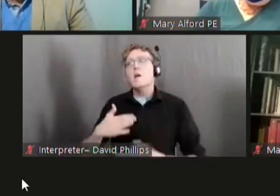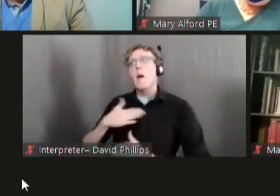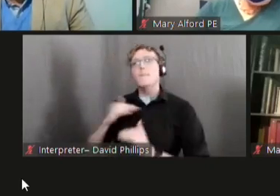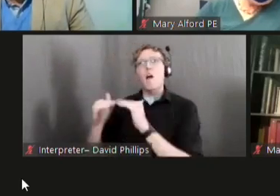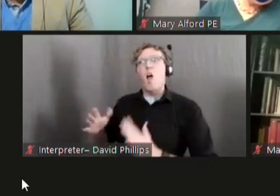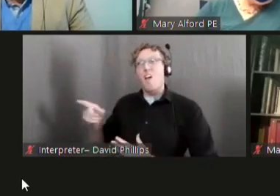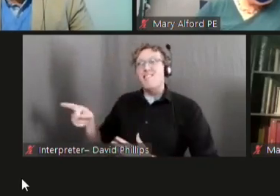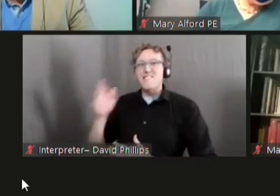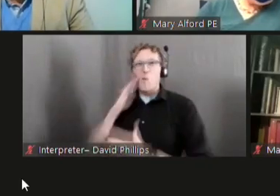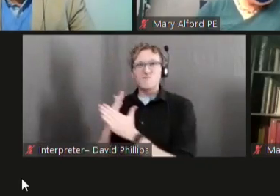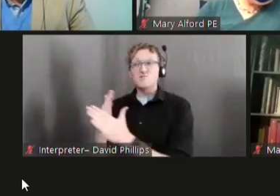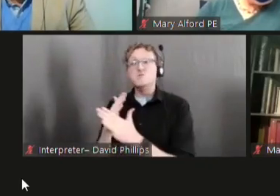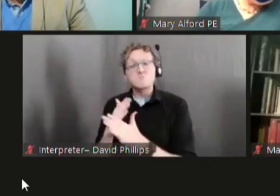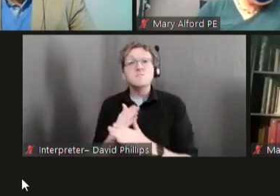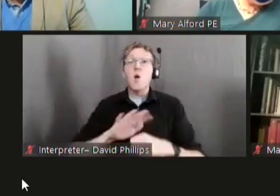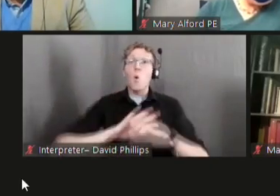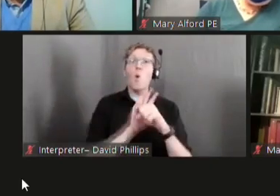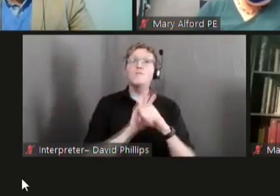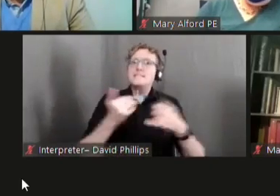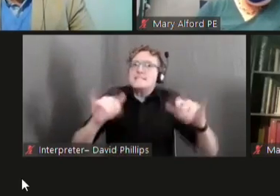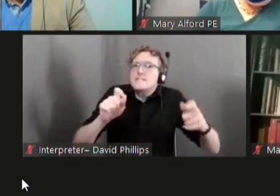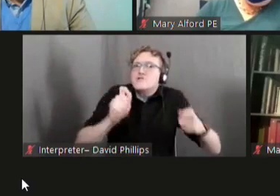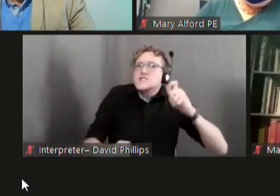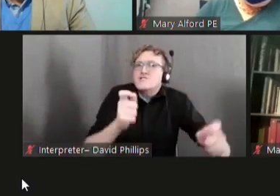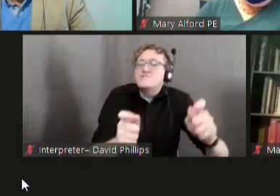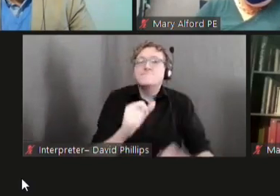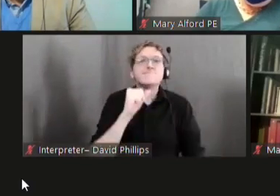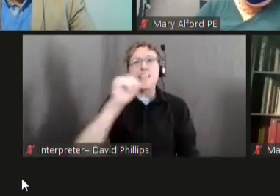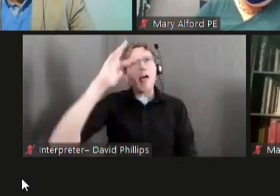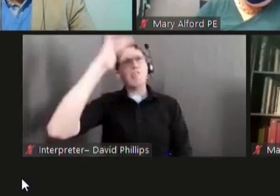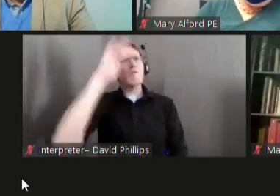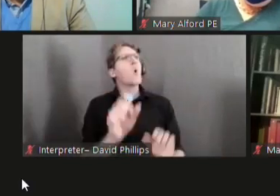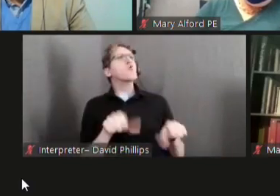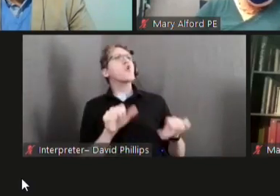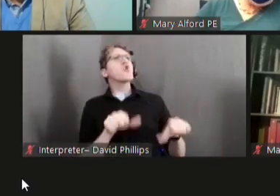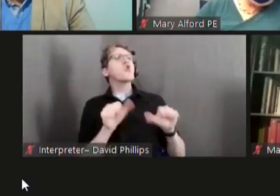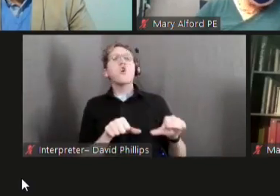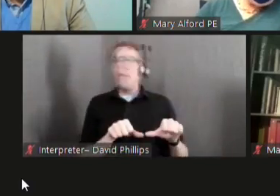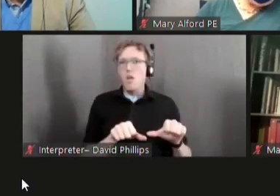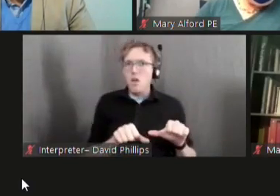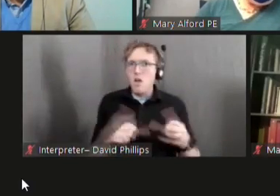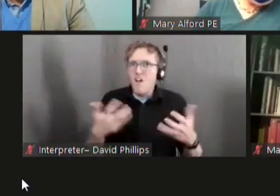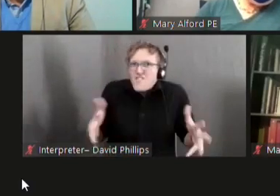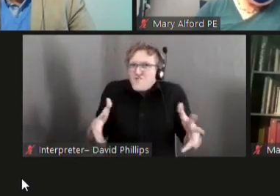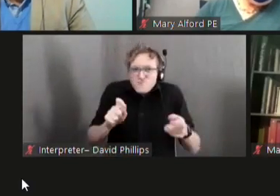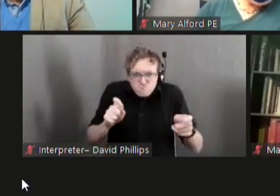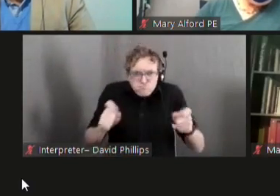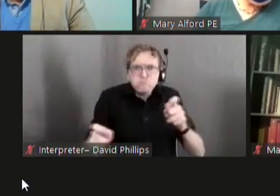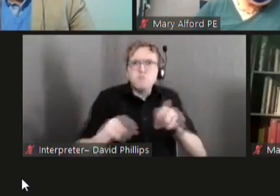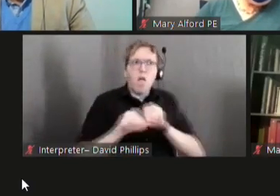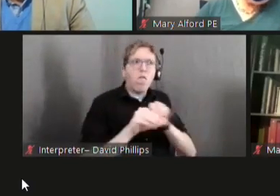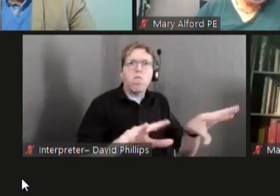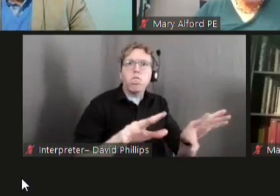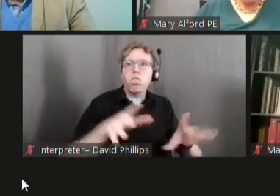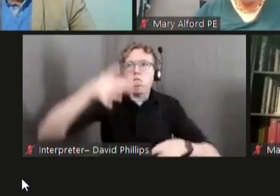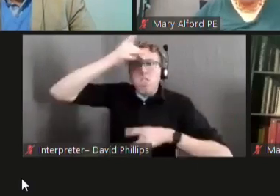mutate. And again, it's not theoretical anymore. The virus mutated to a more dangerous form that's more infectious and easily spread and now affects younger